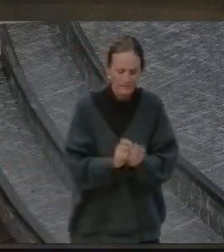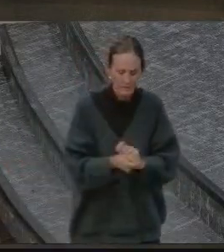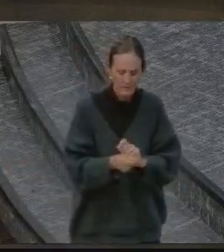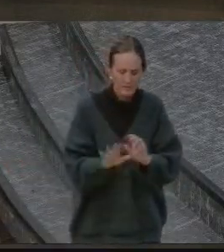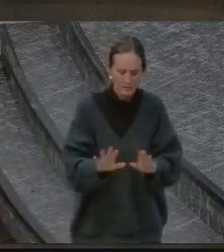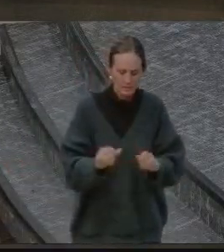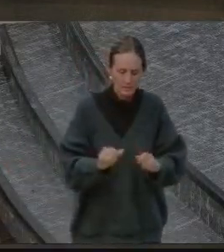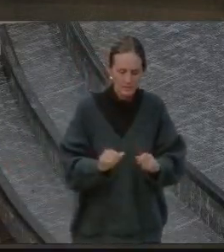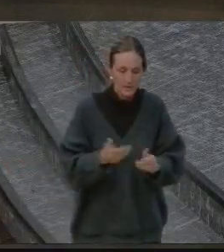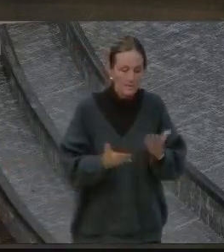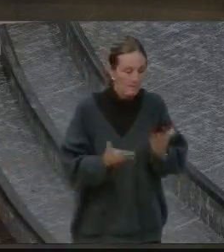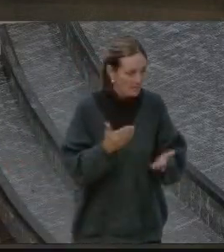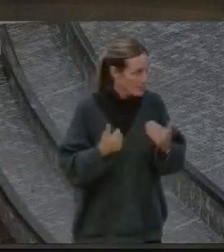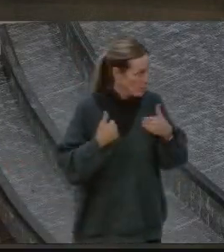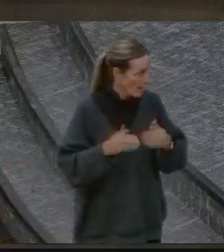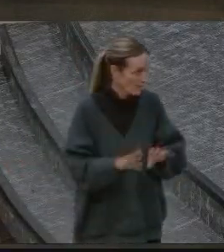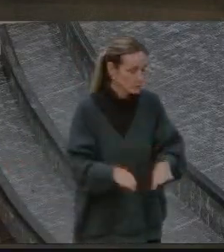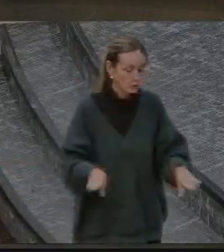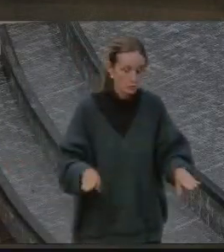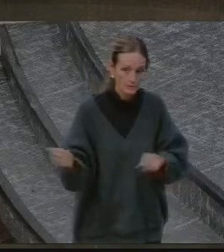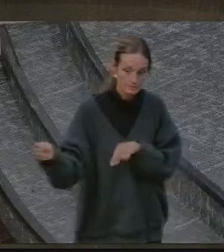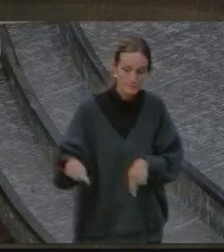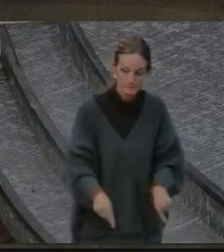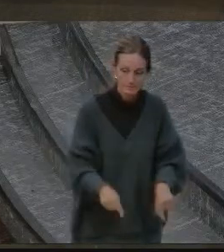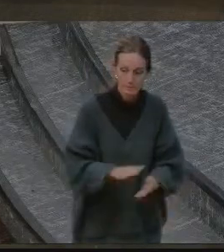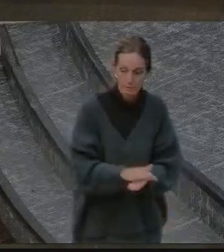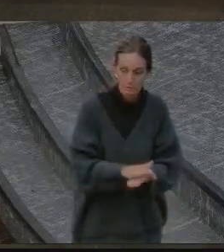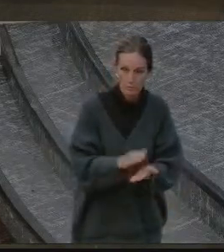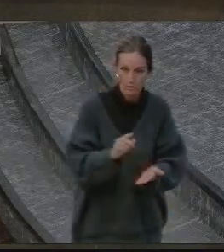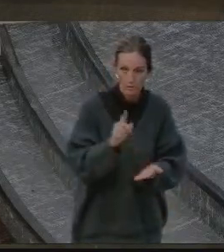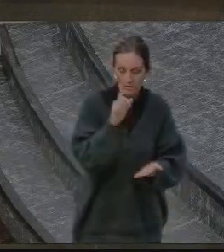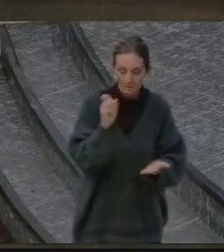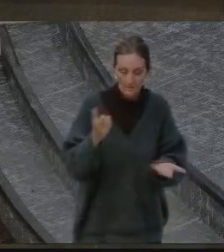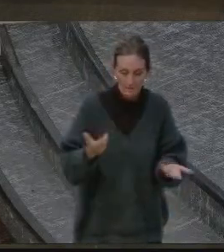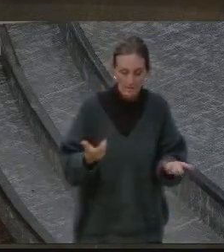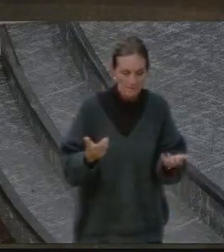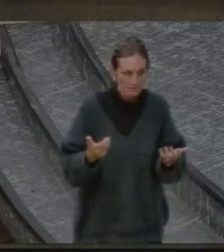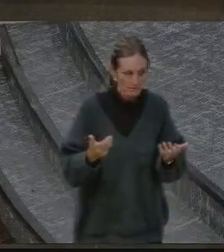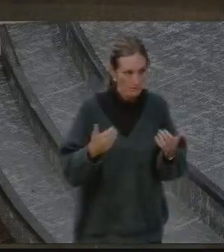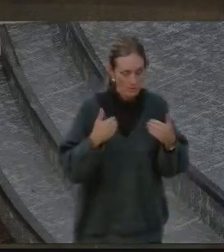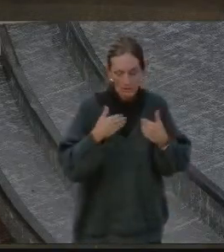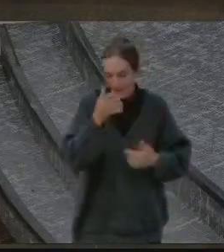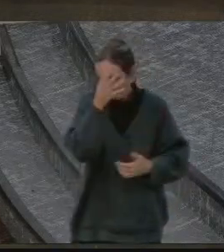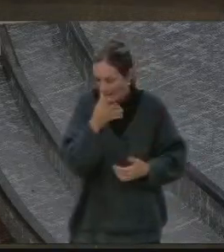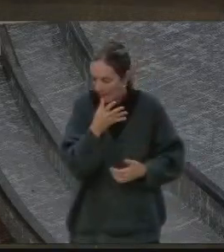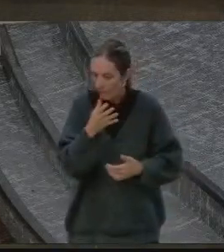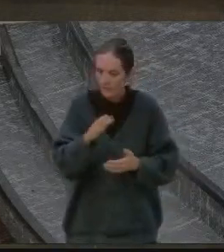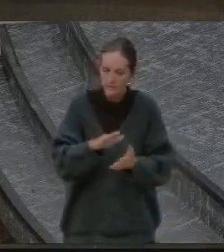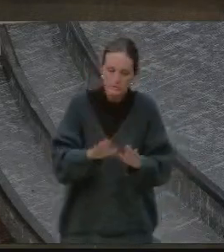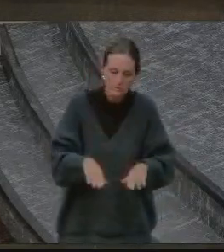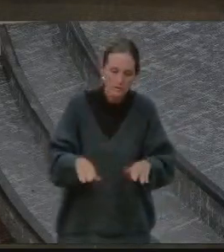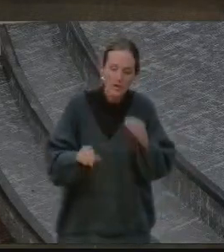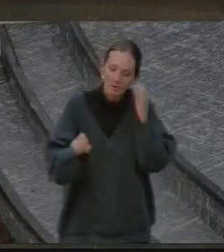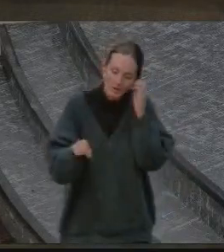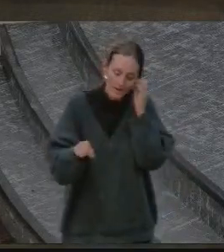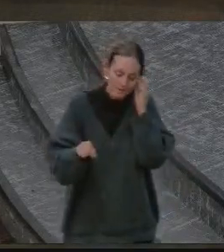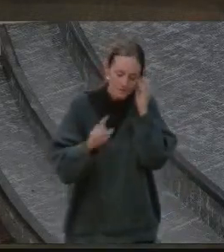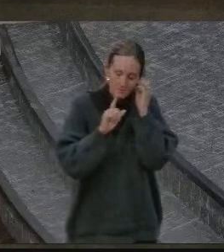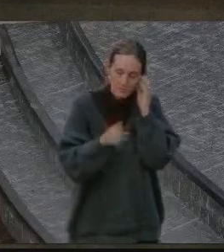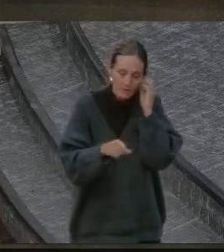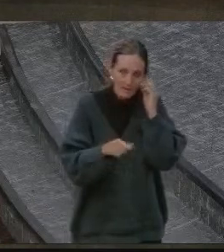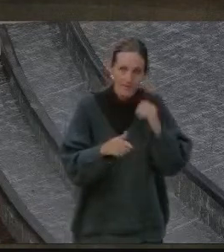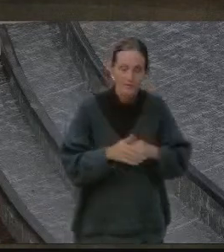you have those children who come in, because we have those and we have parents. We just got to be real about this